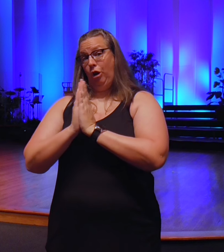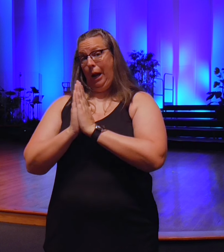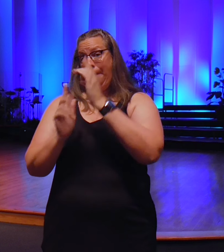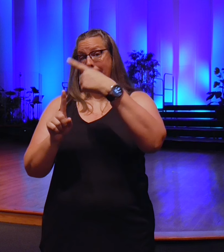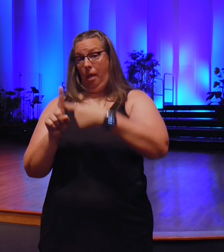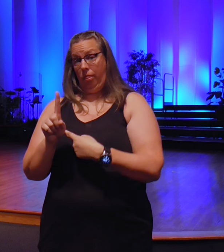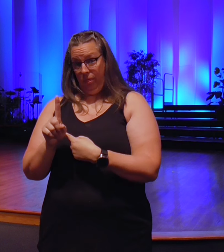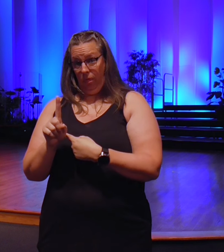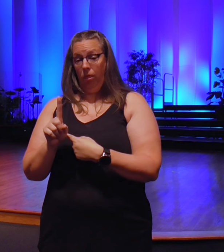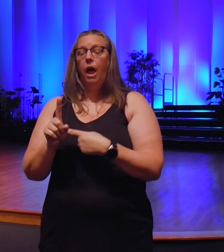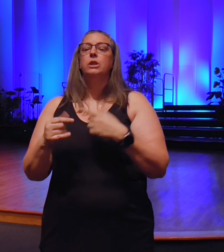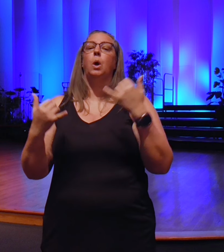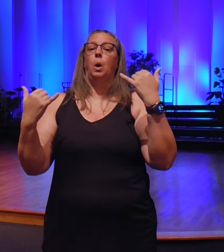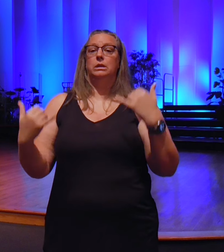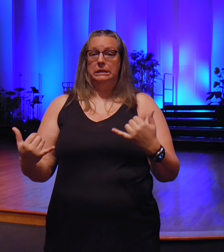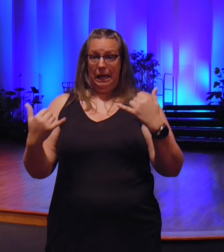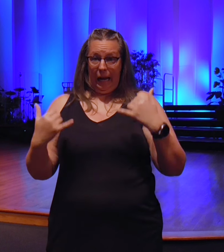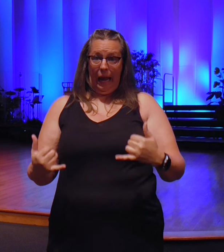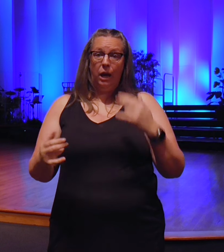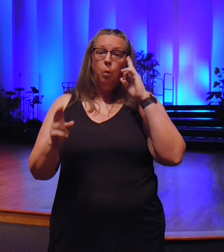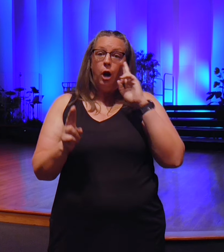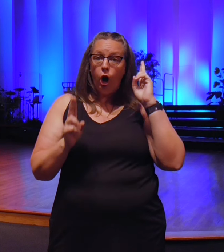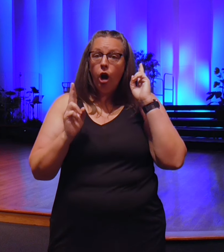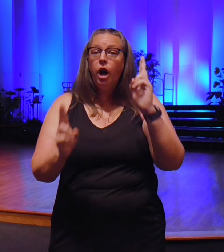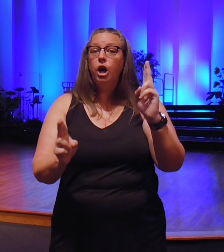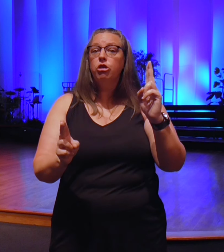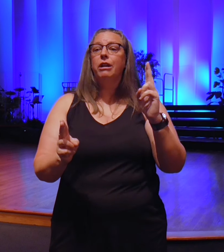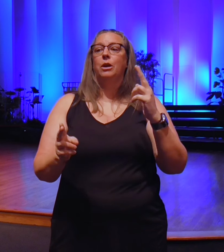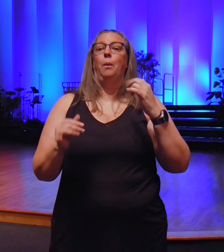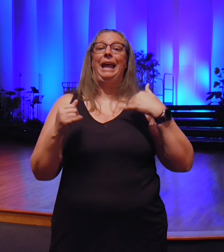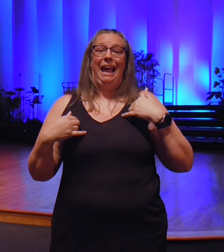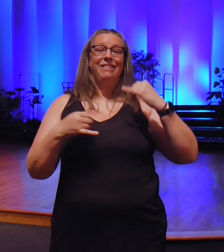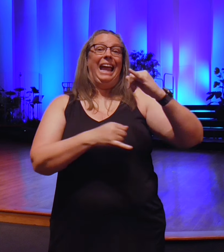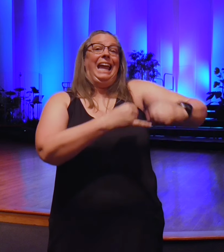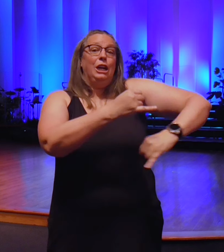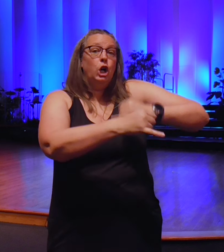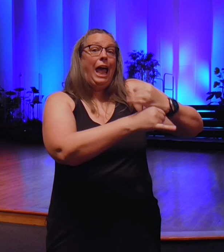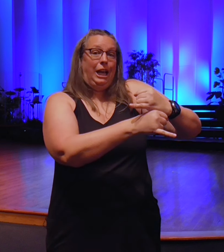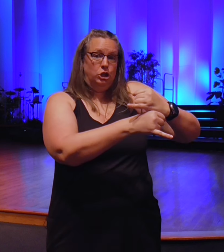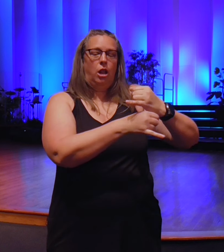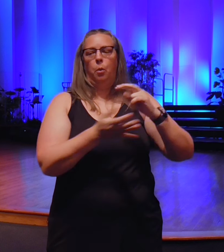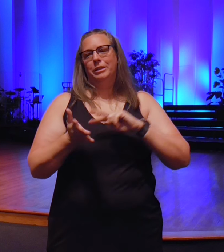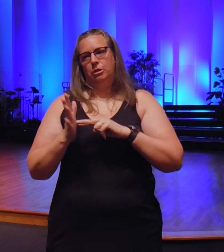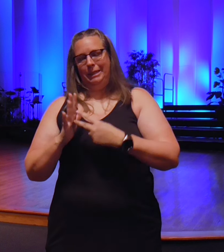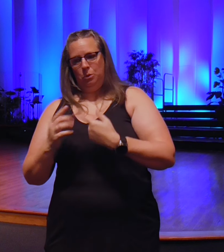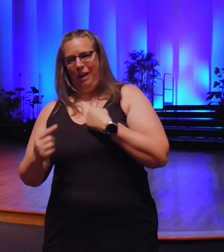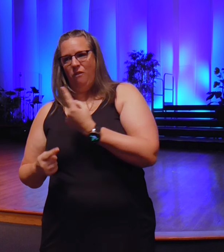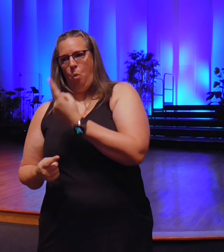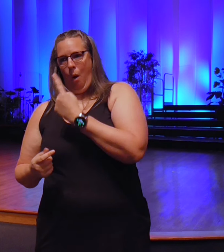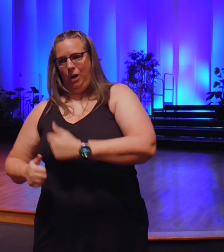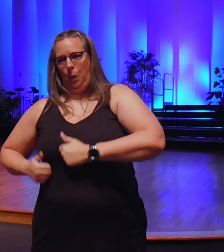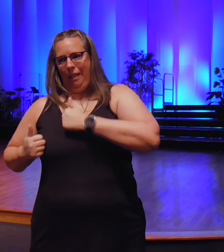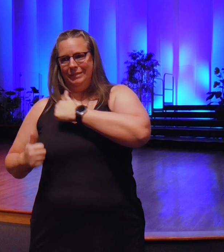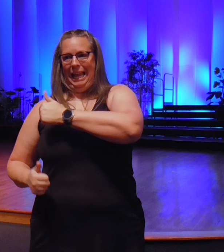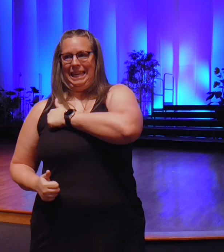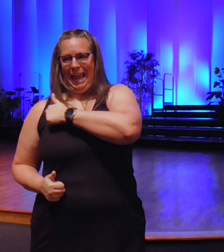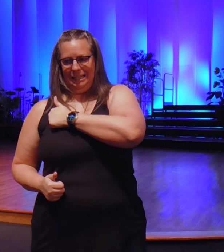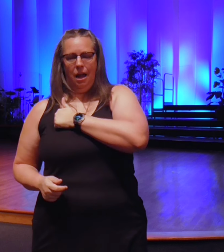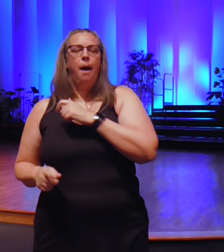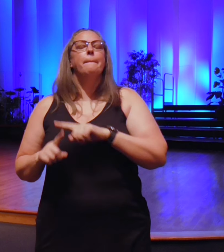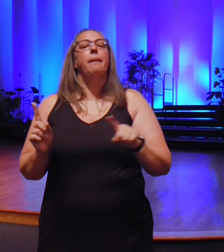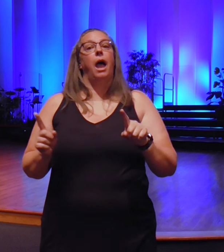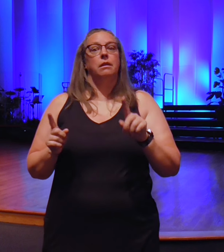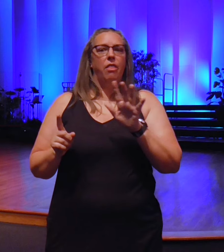honoring our outreach practitioners. We have practitioners internationally, we say, which means we have one in Canada, but they're all over the United States.